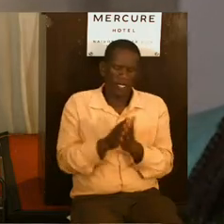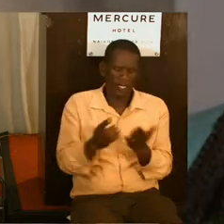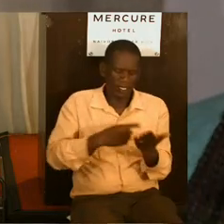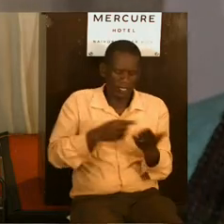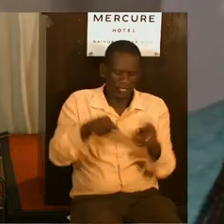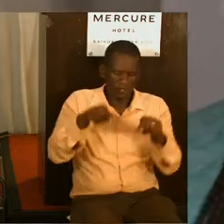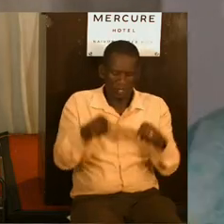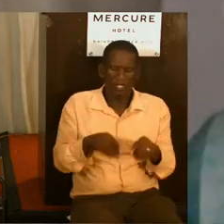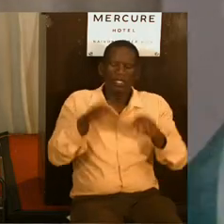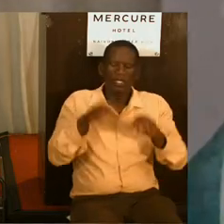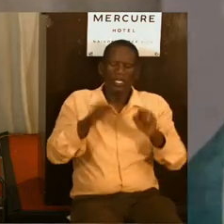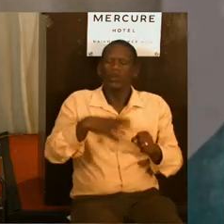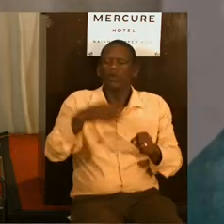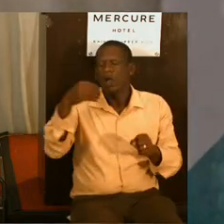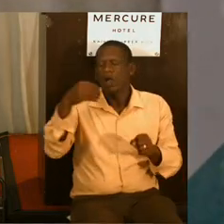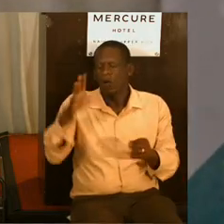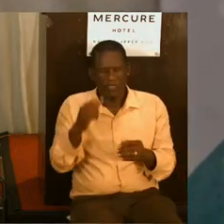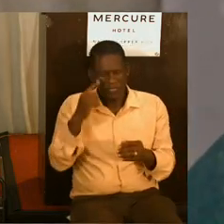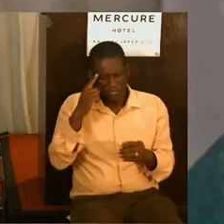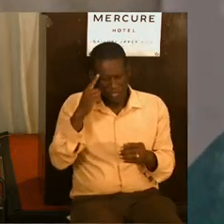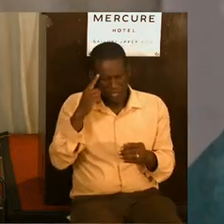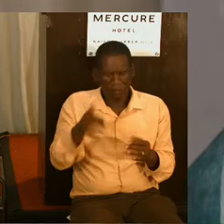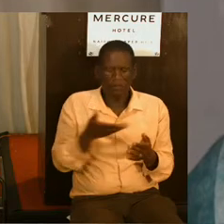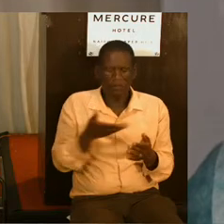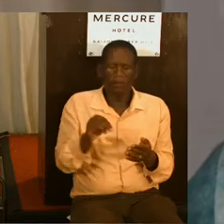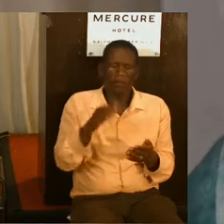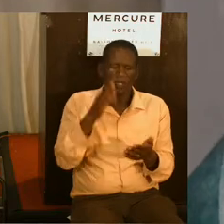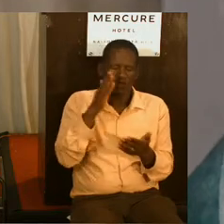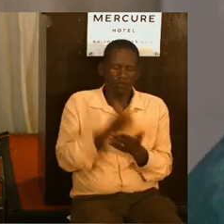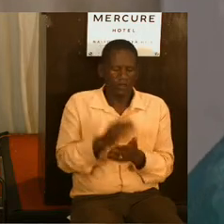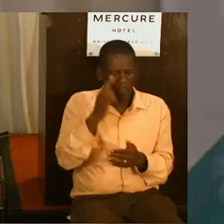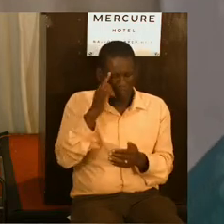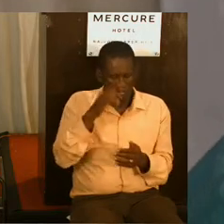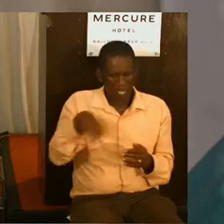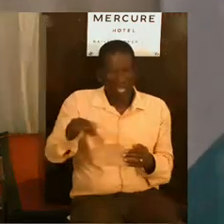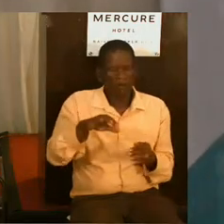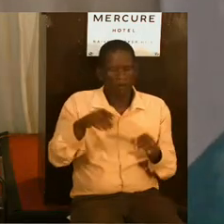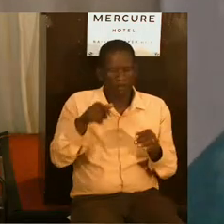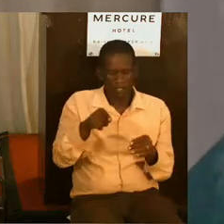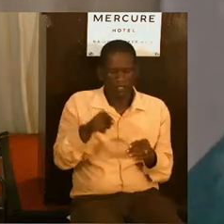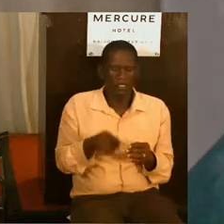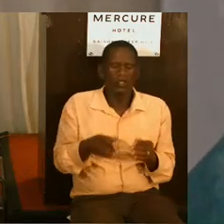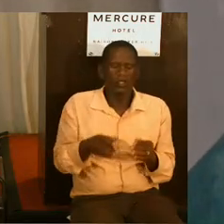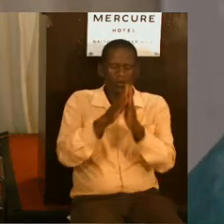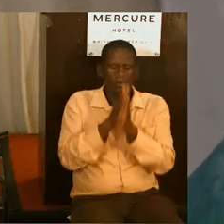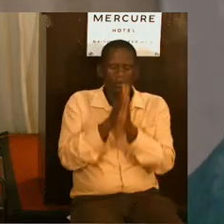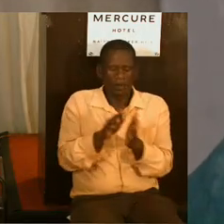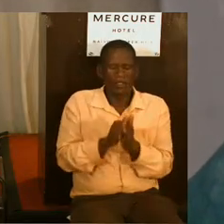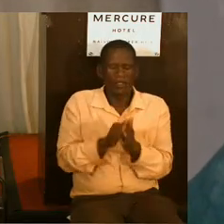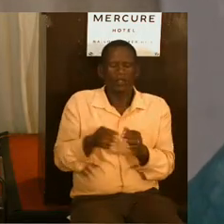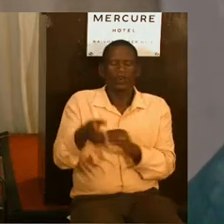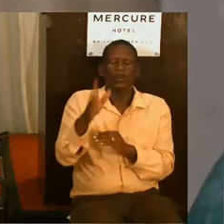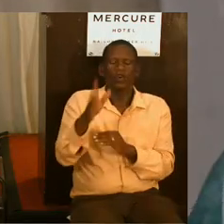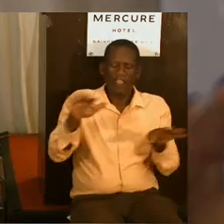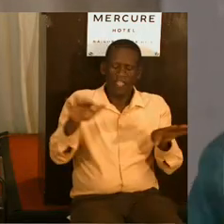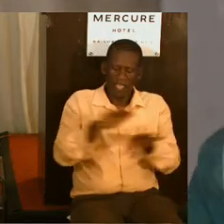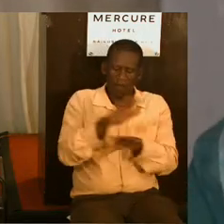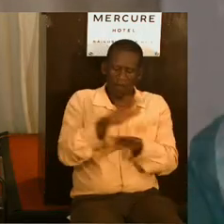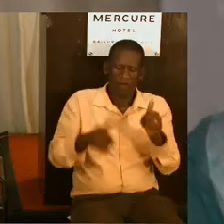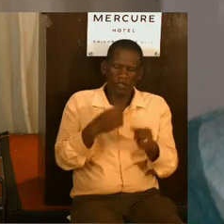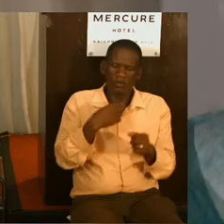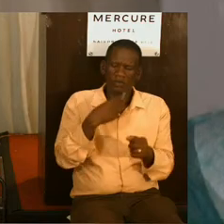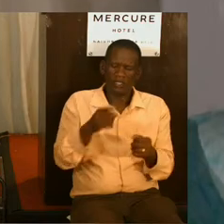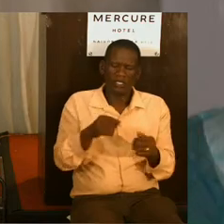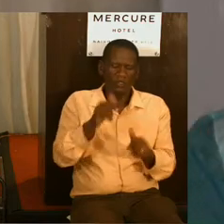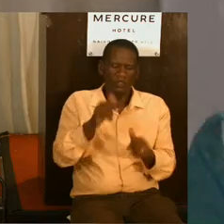discussed we may go away pondering and really thinking around and about this we pray that Jehovah everything that we have